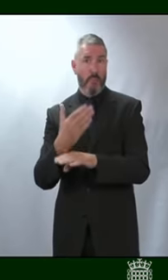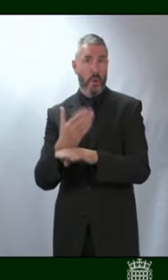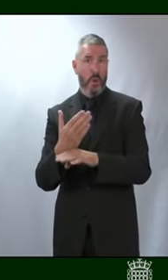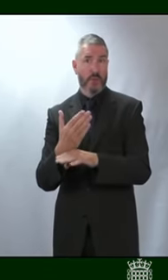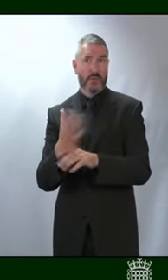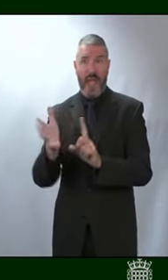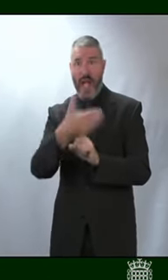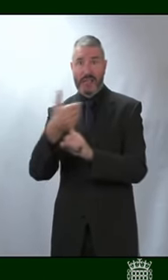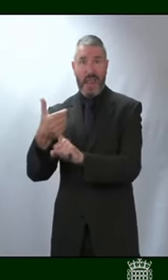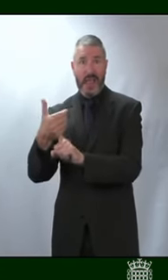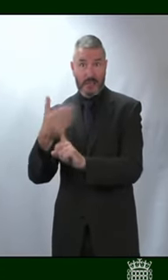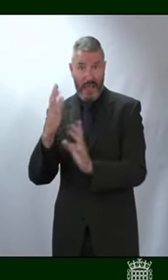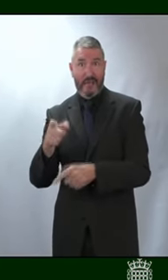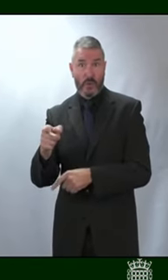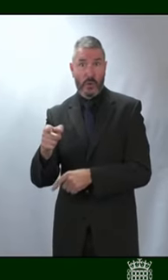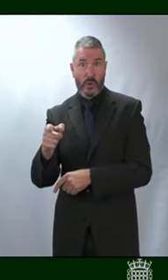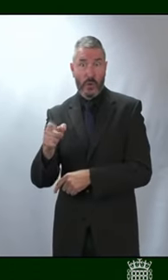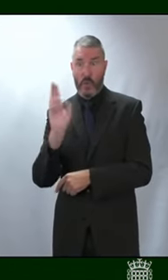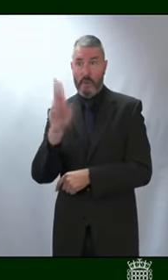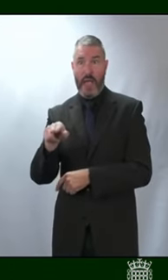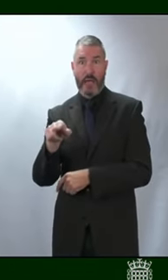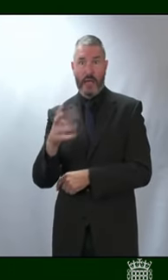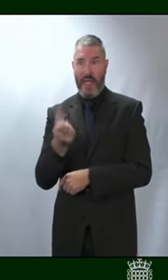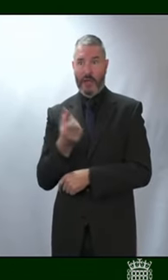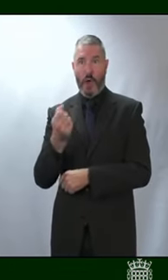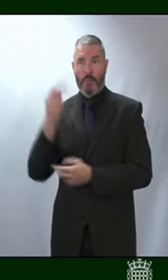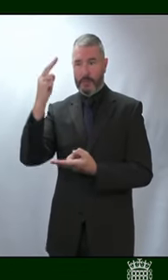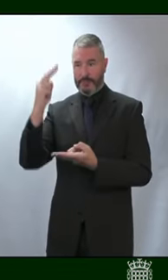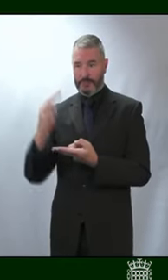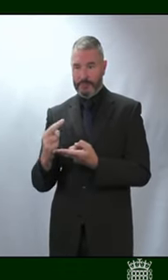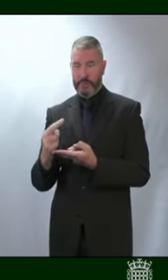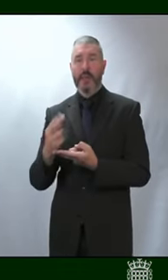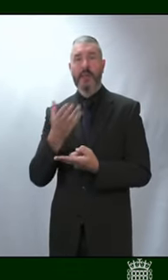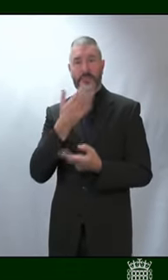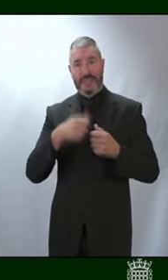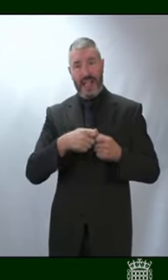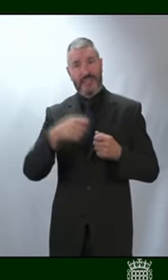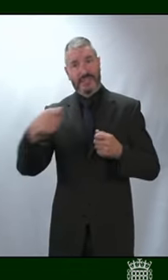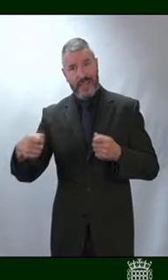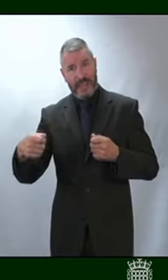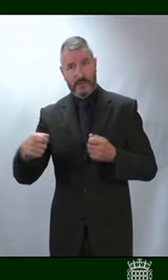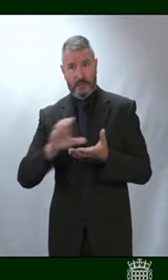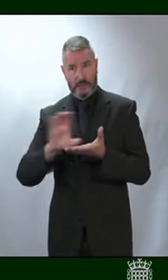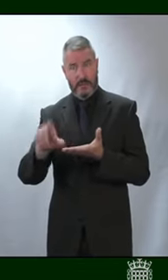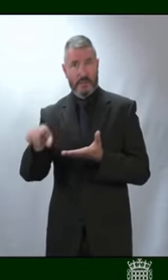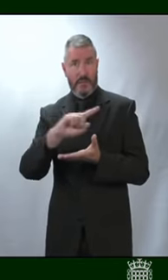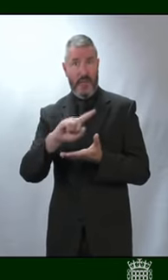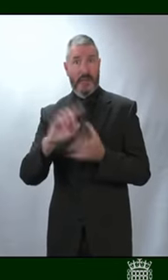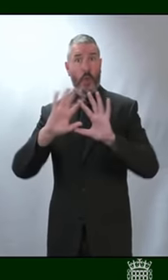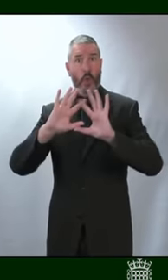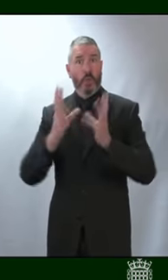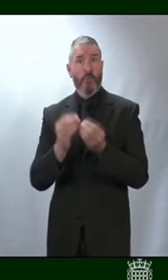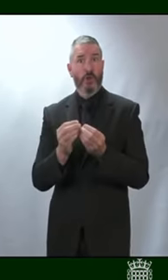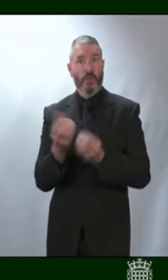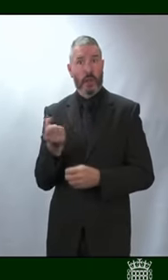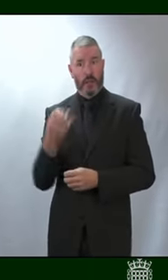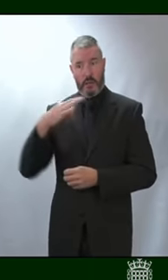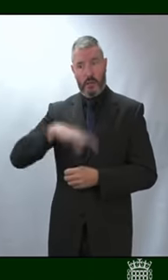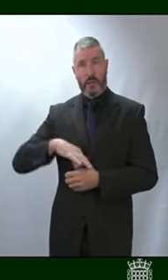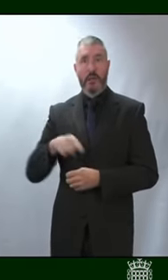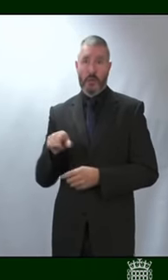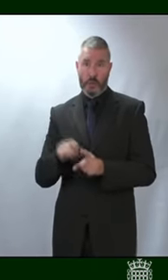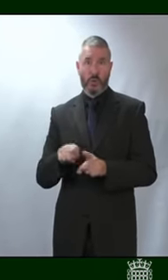self-isolate repeatedly or be back in the realm of zero income, extend the furlough scheme and ensure the limited universal credit uplift is expanded to